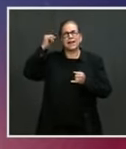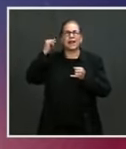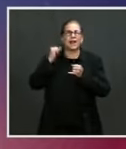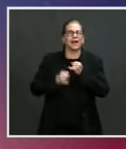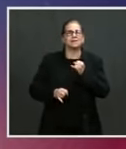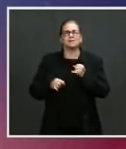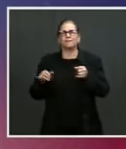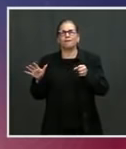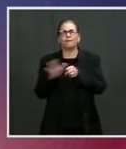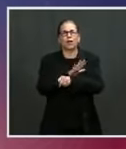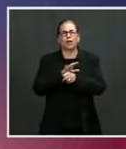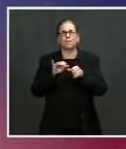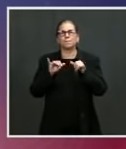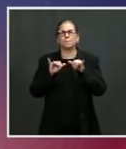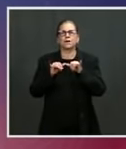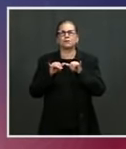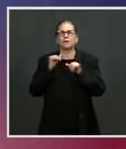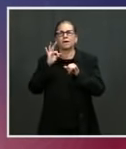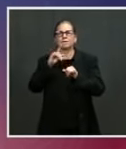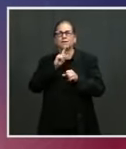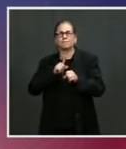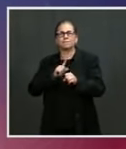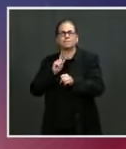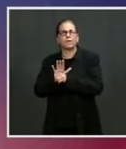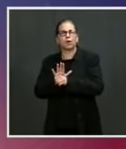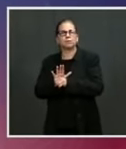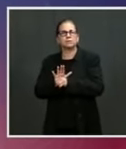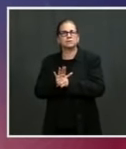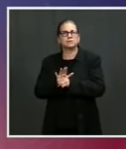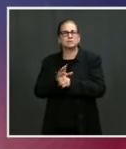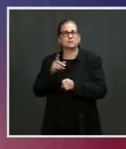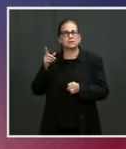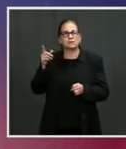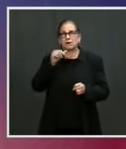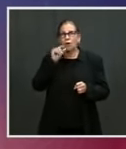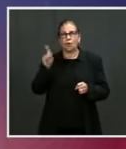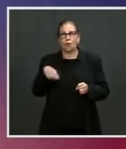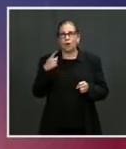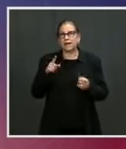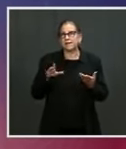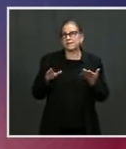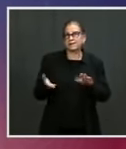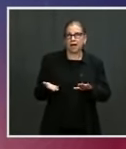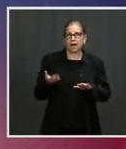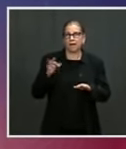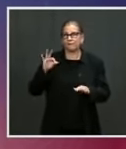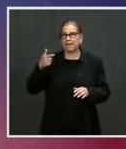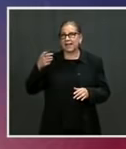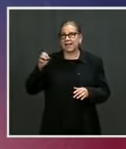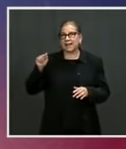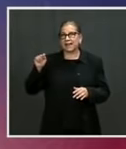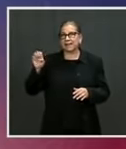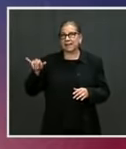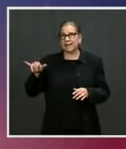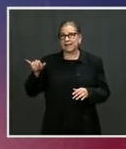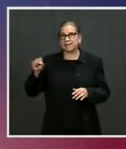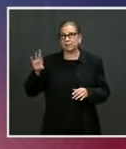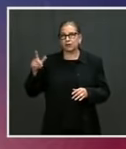They did not only die at Gettysburg or in Flanders Field or in the beaches of Normandy, but in the mountains of